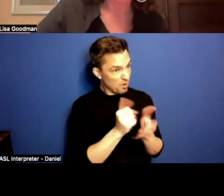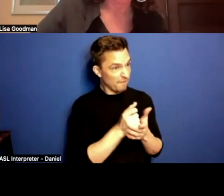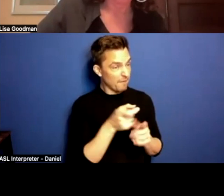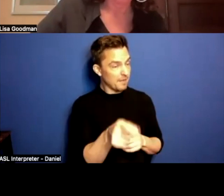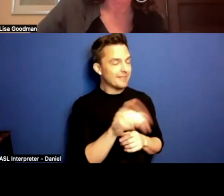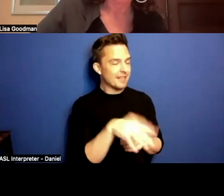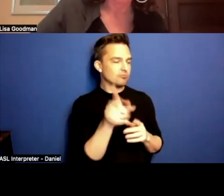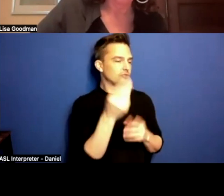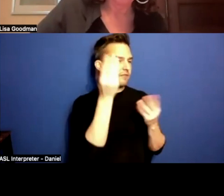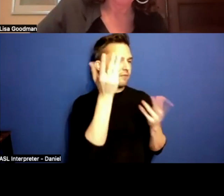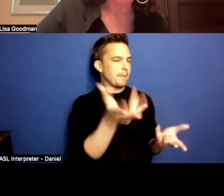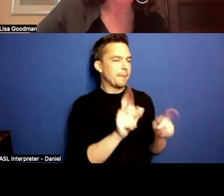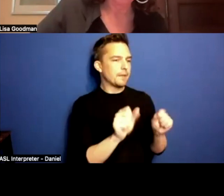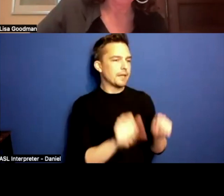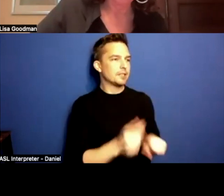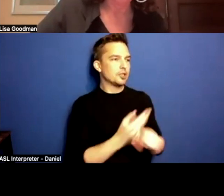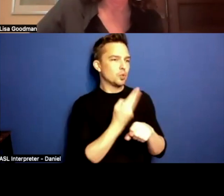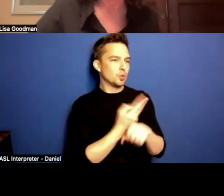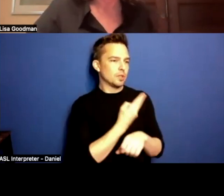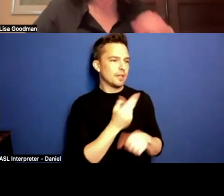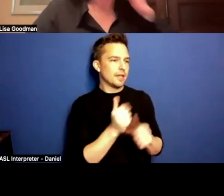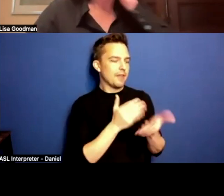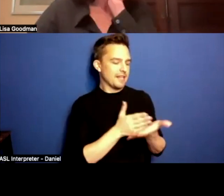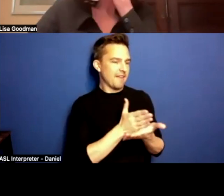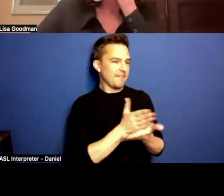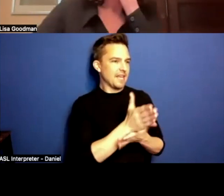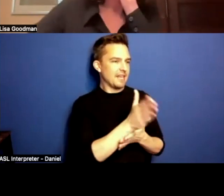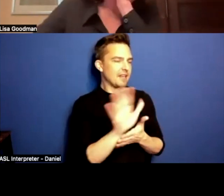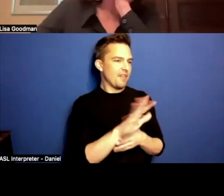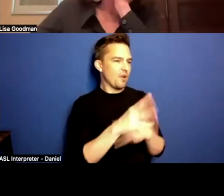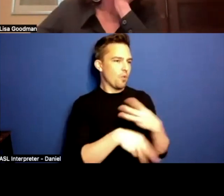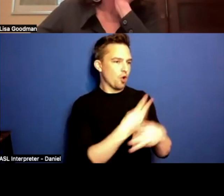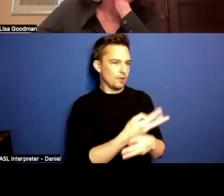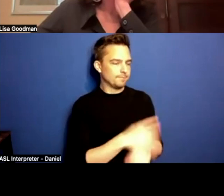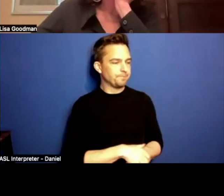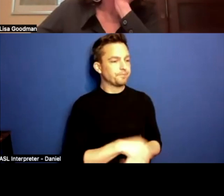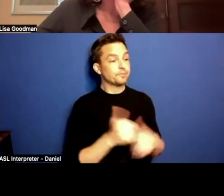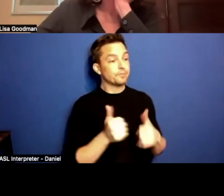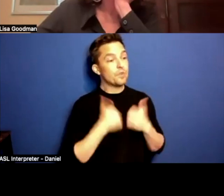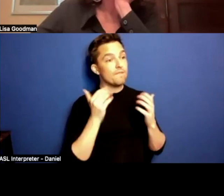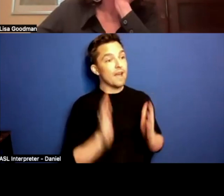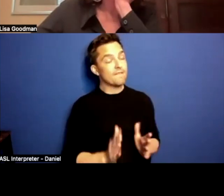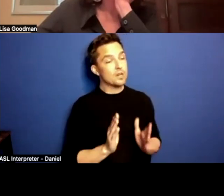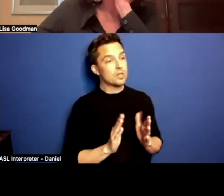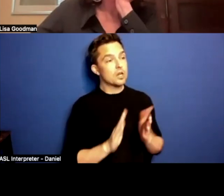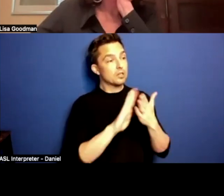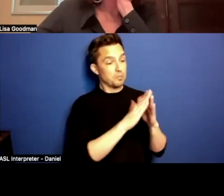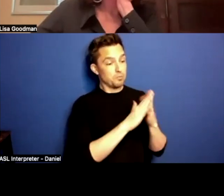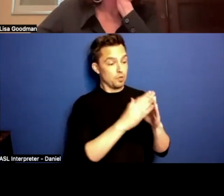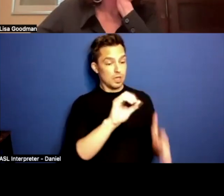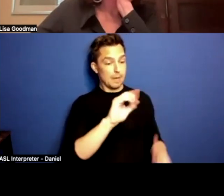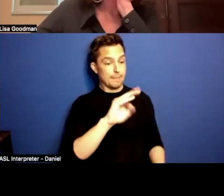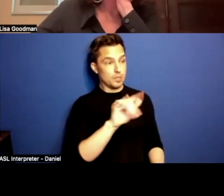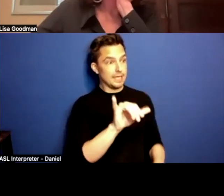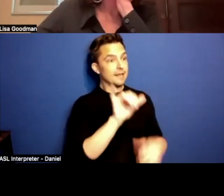information that people can then utilize in how they navigate their world. I think a survivor's community can be this really